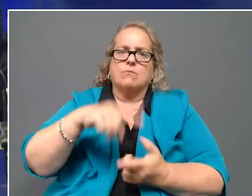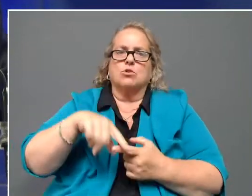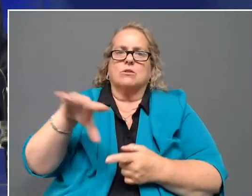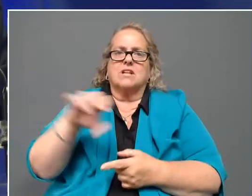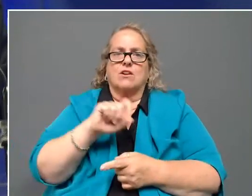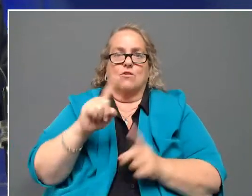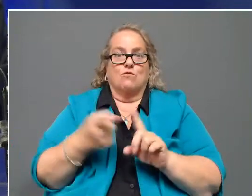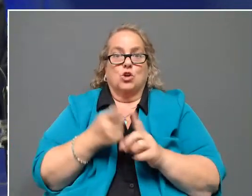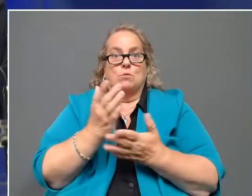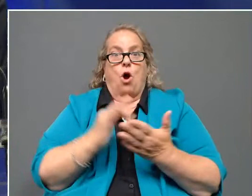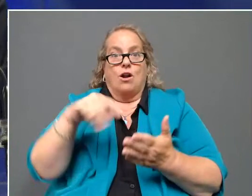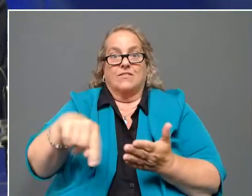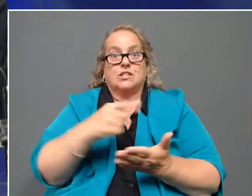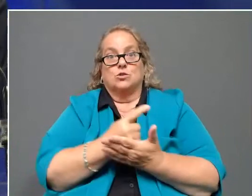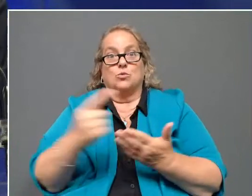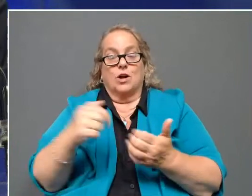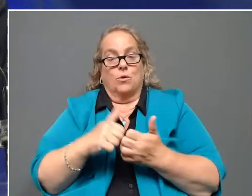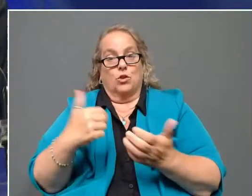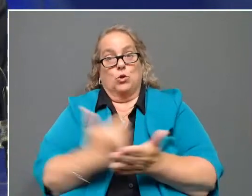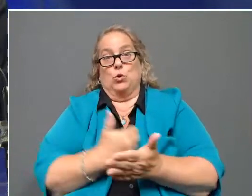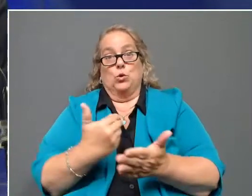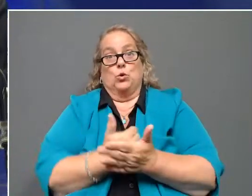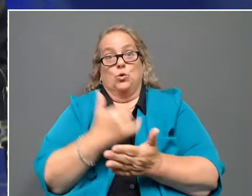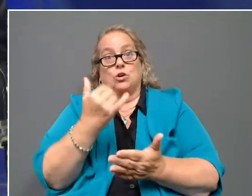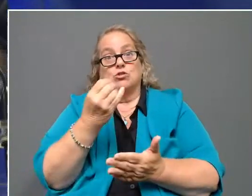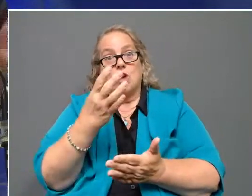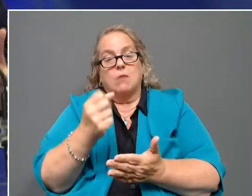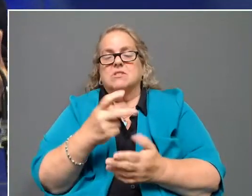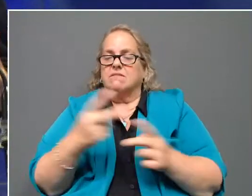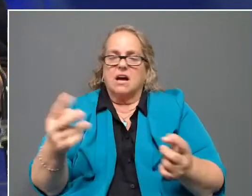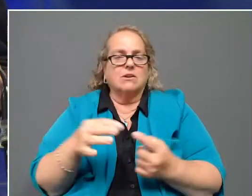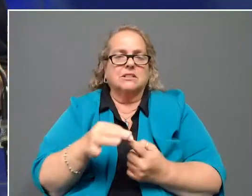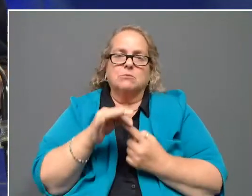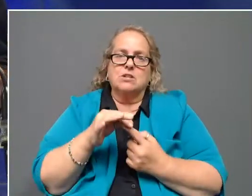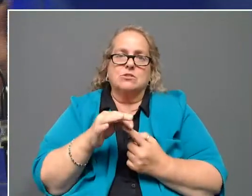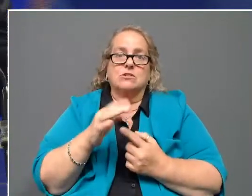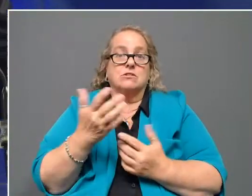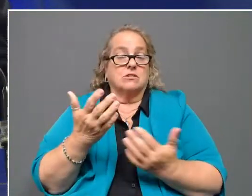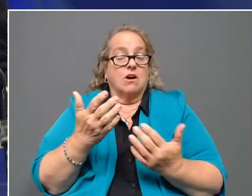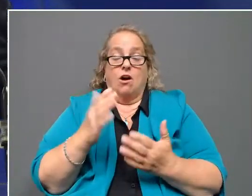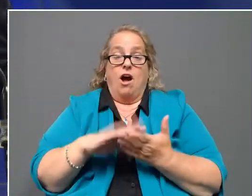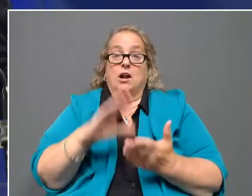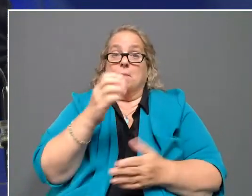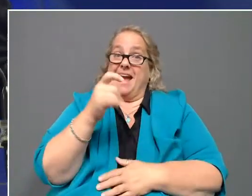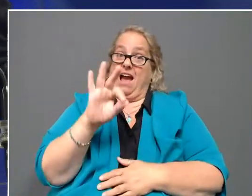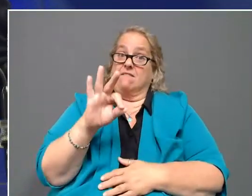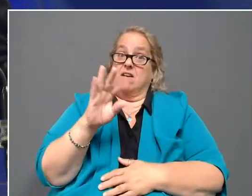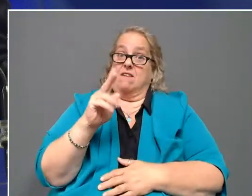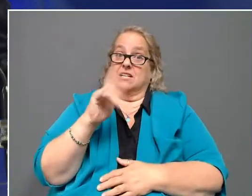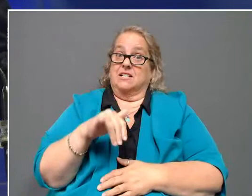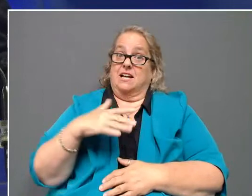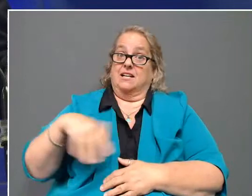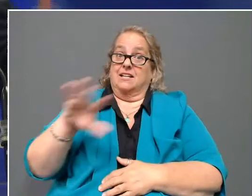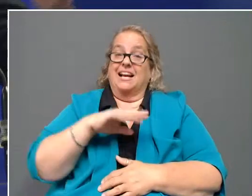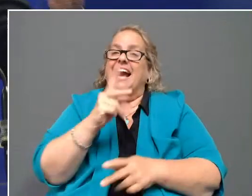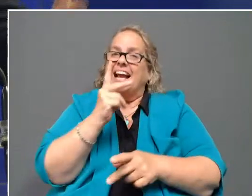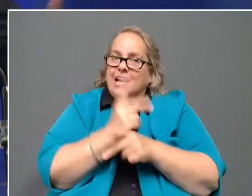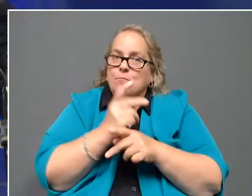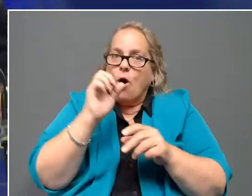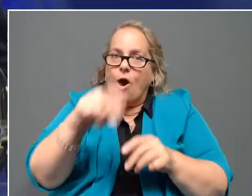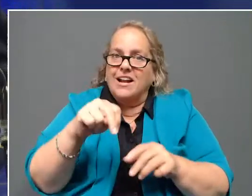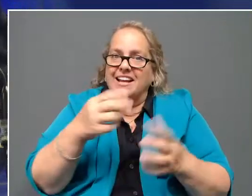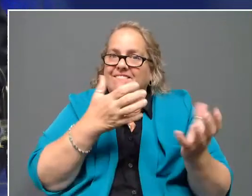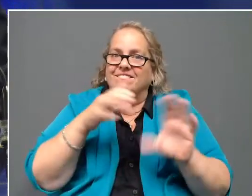jobs right here is something truly special. So on behalf of the Commonwealth, keep investing, keep